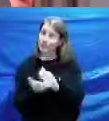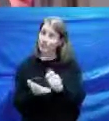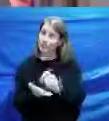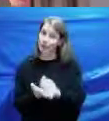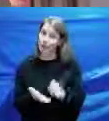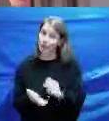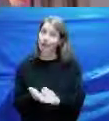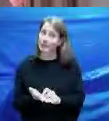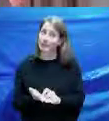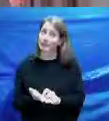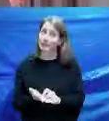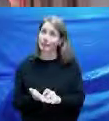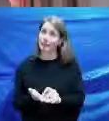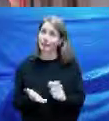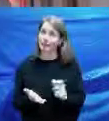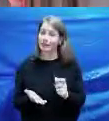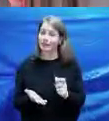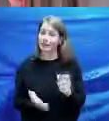much more